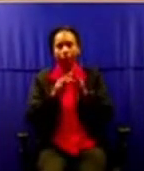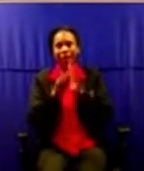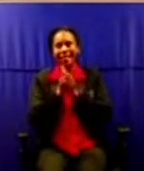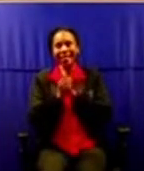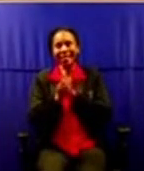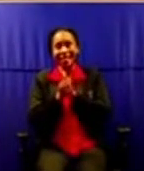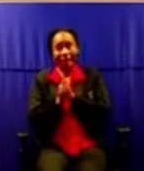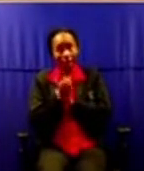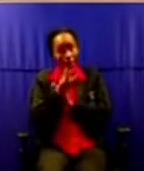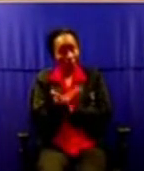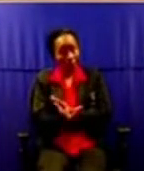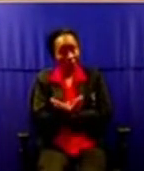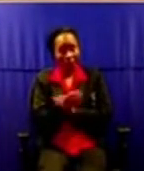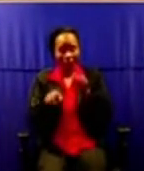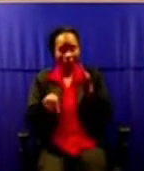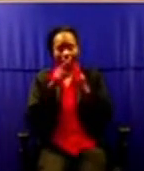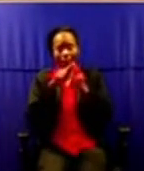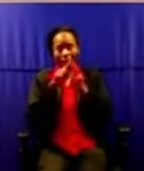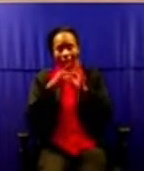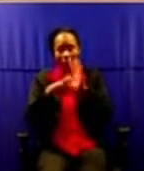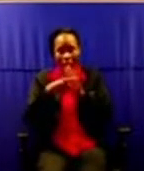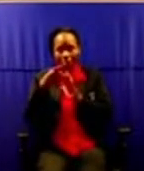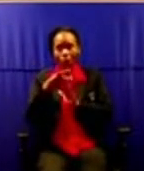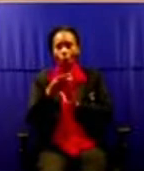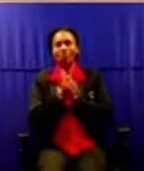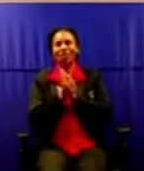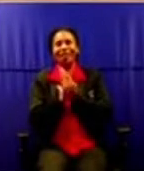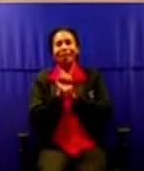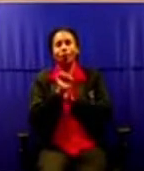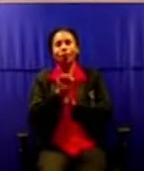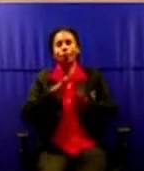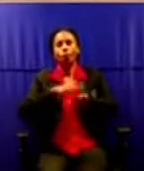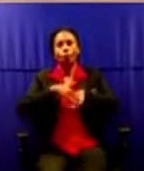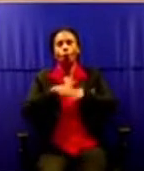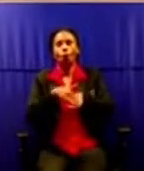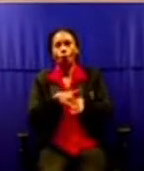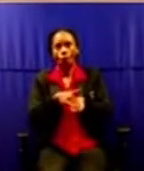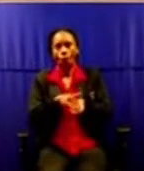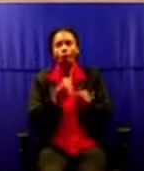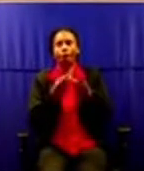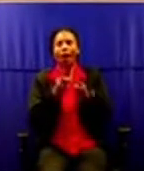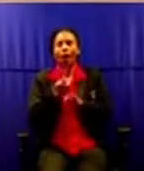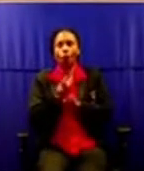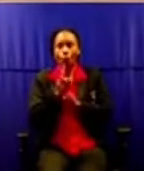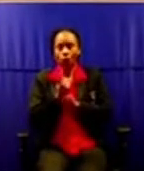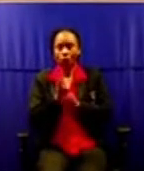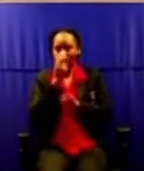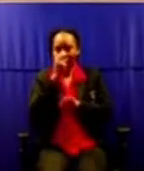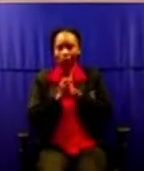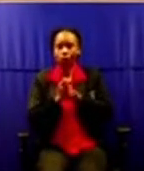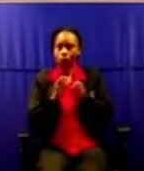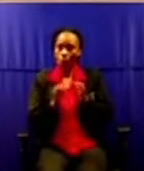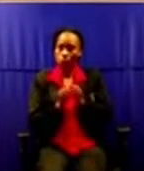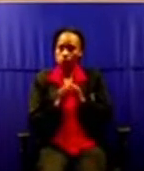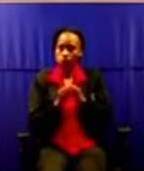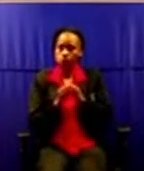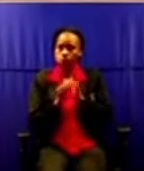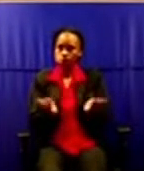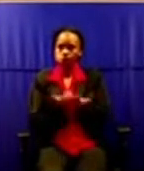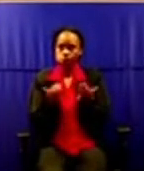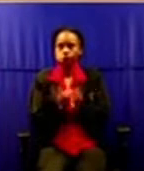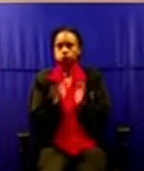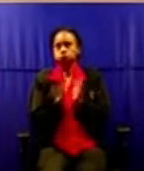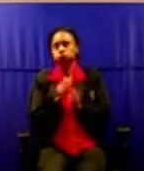and develop their skills. But we also need to harness their dynamism to meet the challenges of